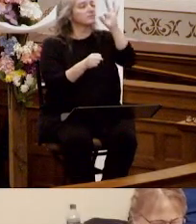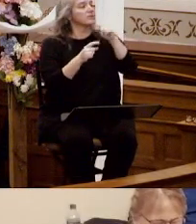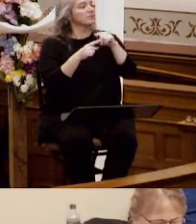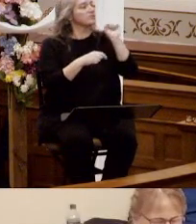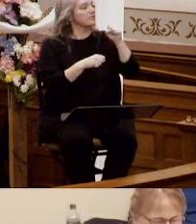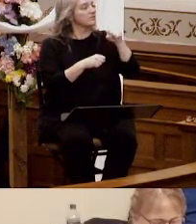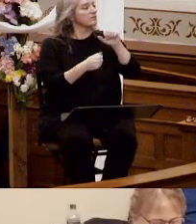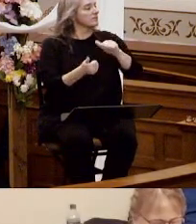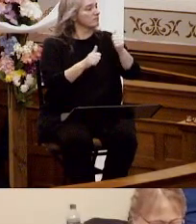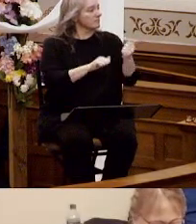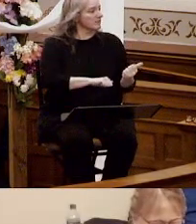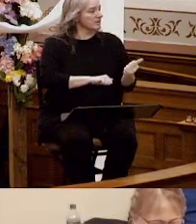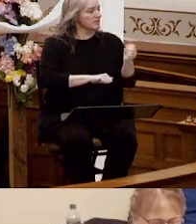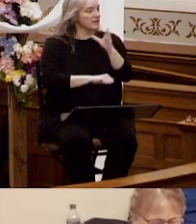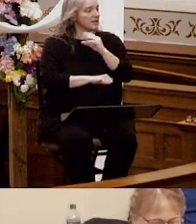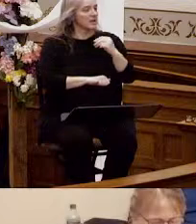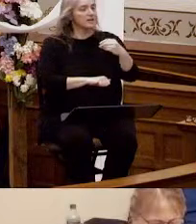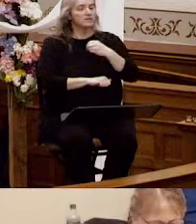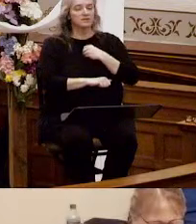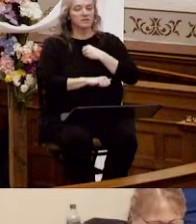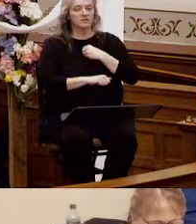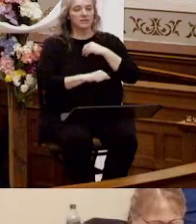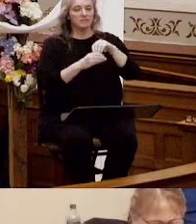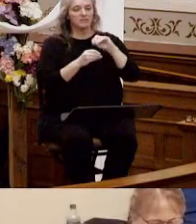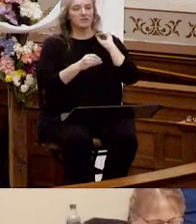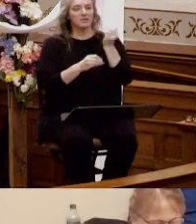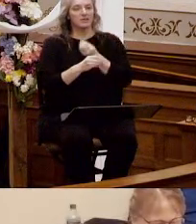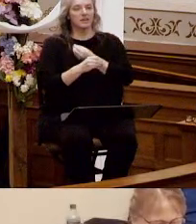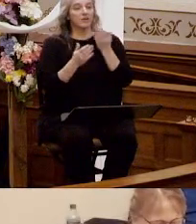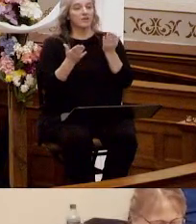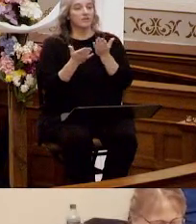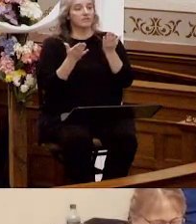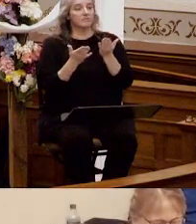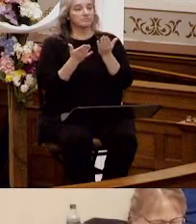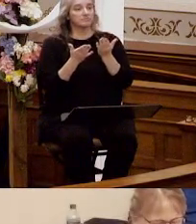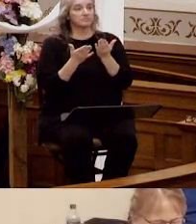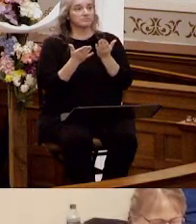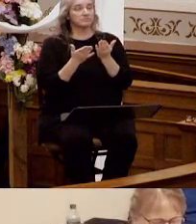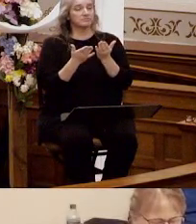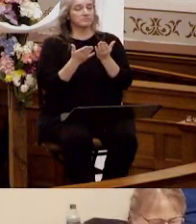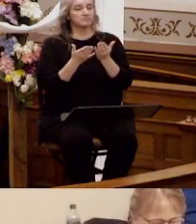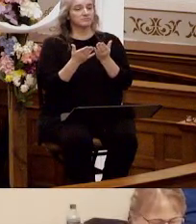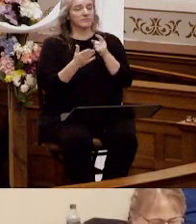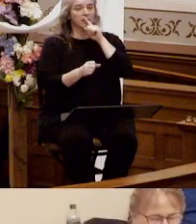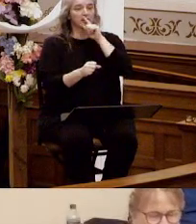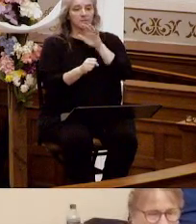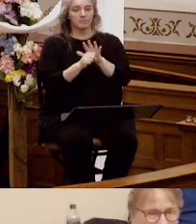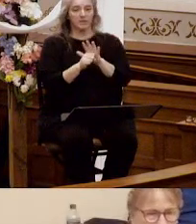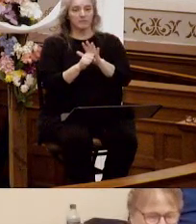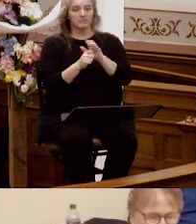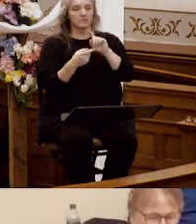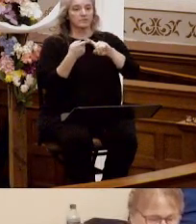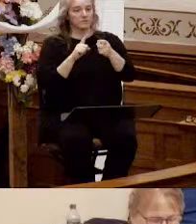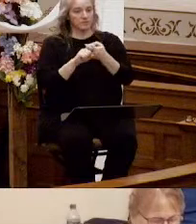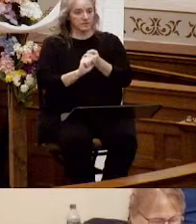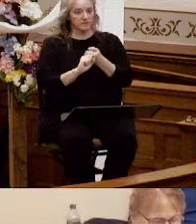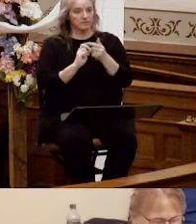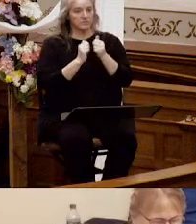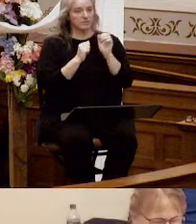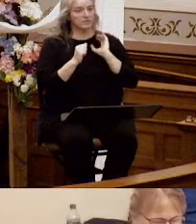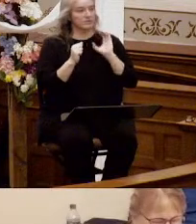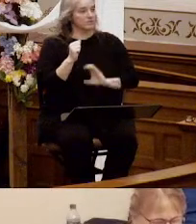baptism and to claim in our presence their covenantal relationship with Christ and the members of this